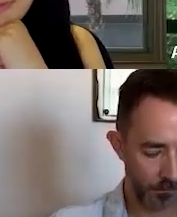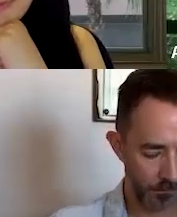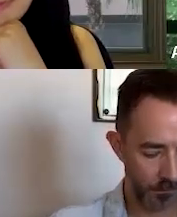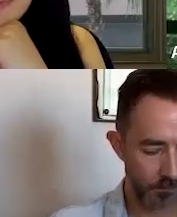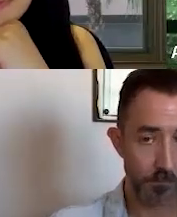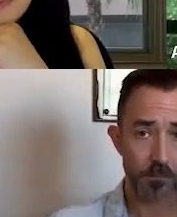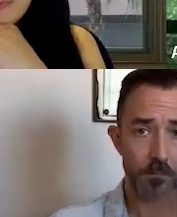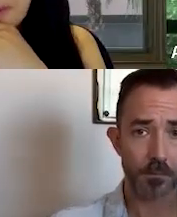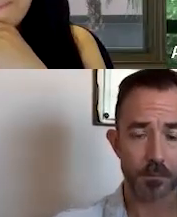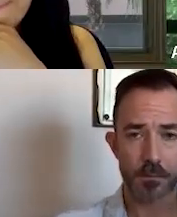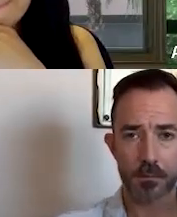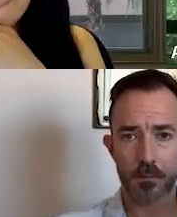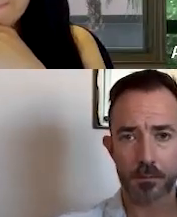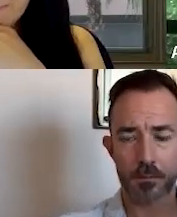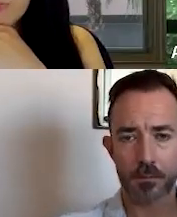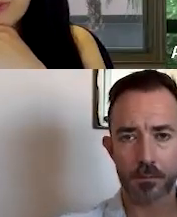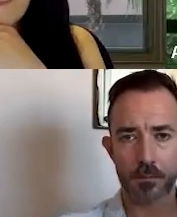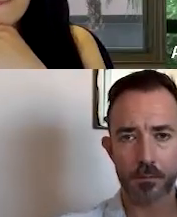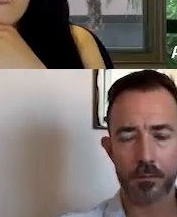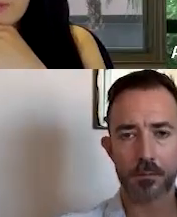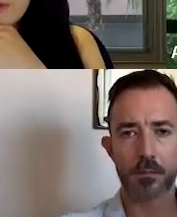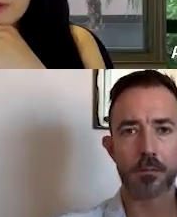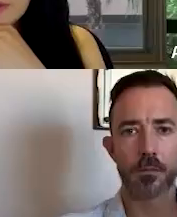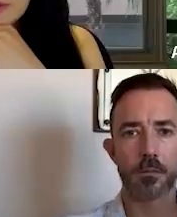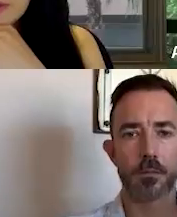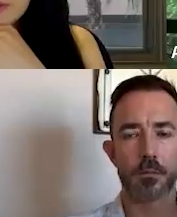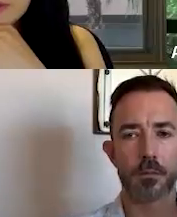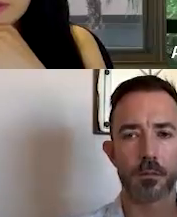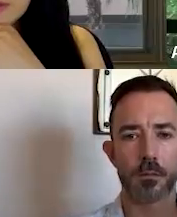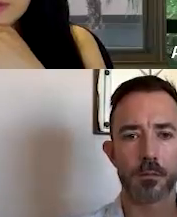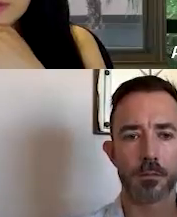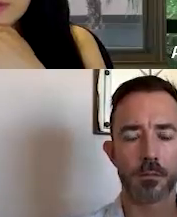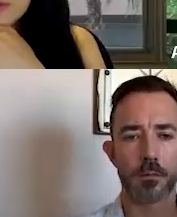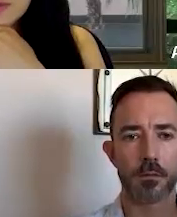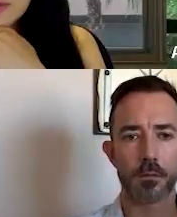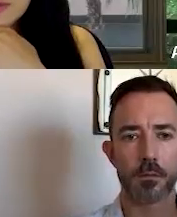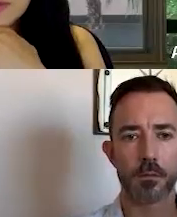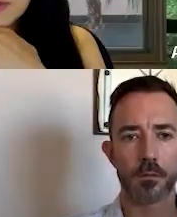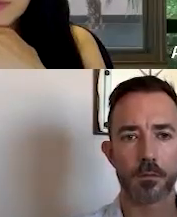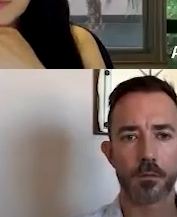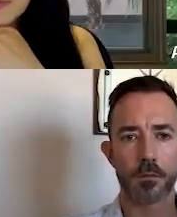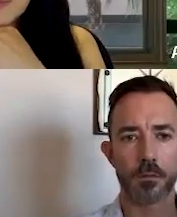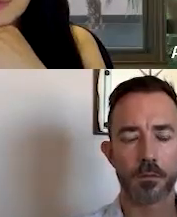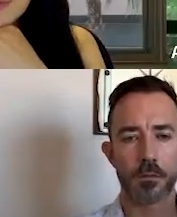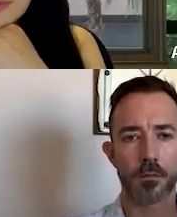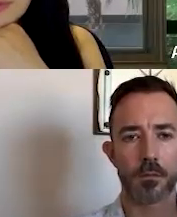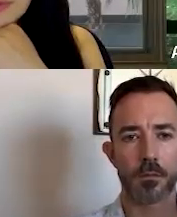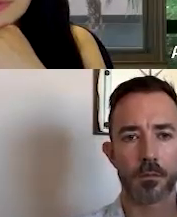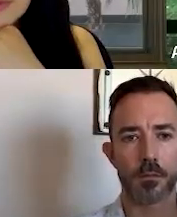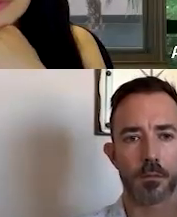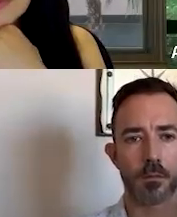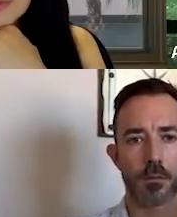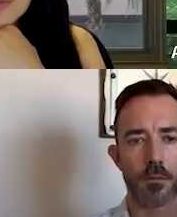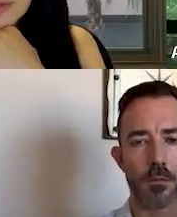places of employment. I mean, if we're seeing trauma coming from a lack of community, well, then community